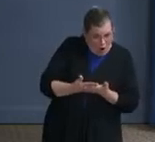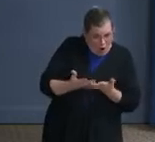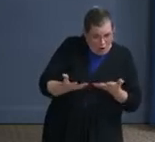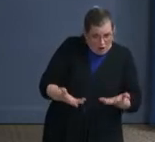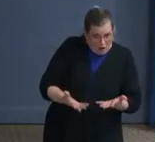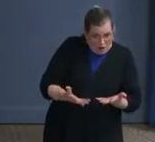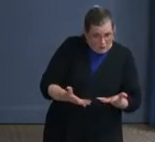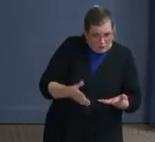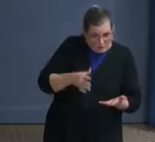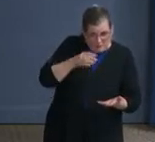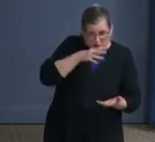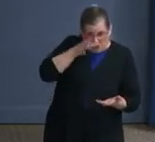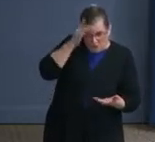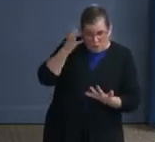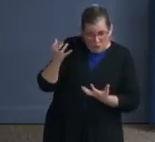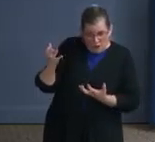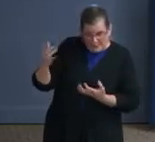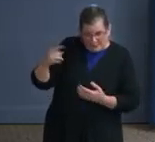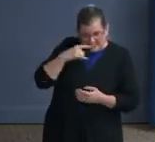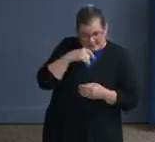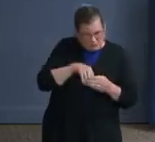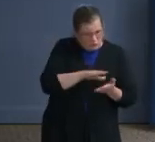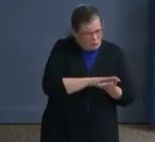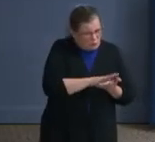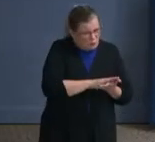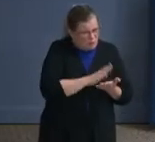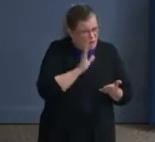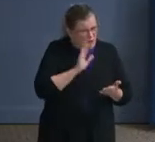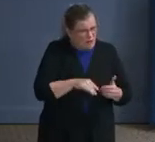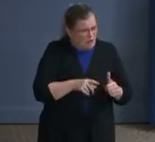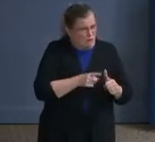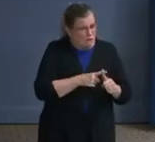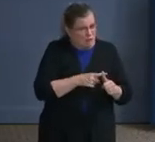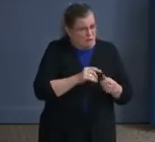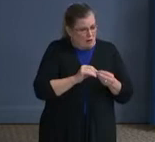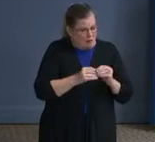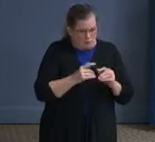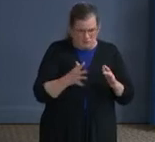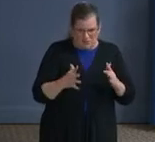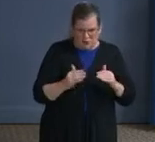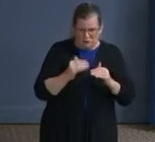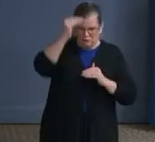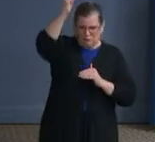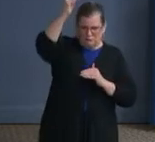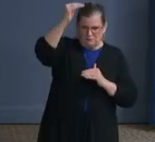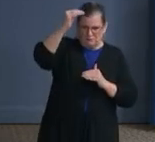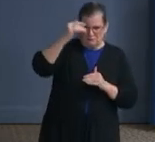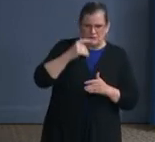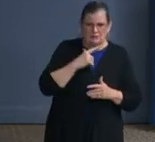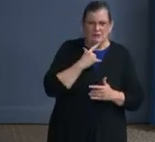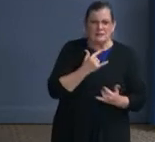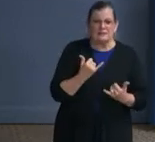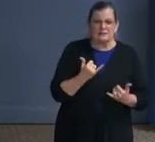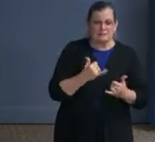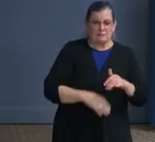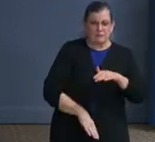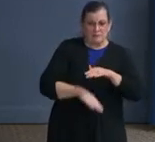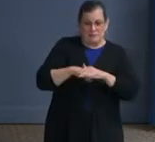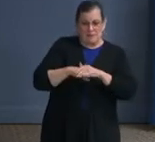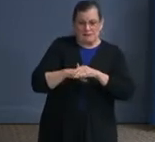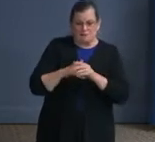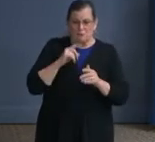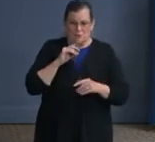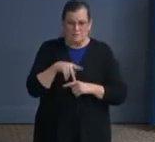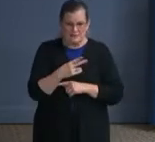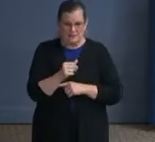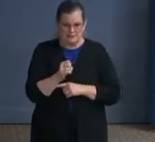all the parents that wanted their kids in? Because I know the original number was much higher than that. Yeah, so this is the capacity for phase one. We will